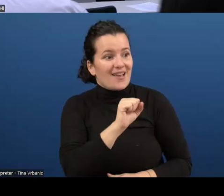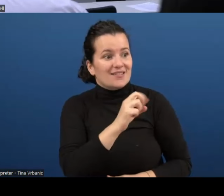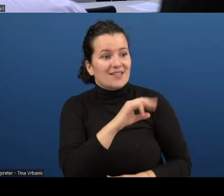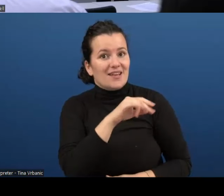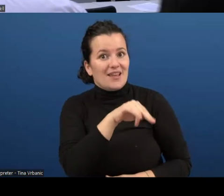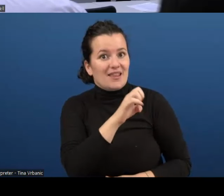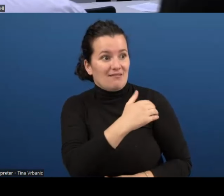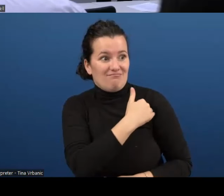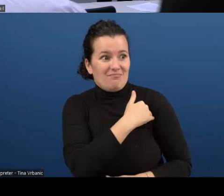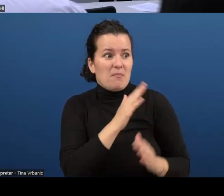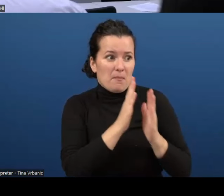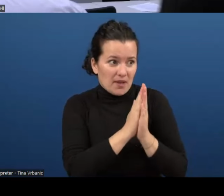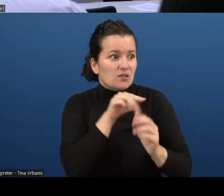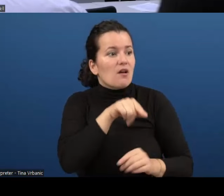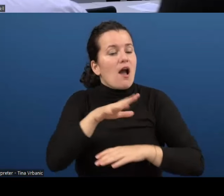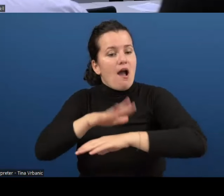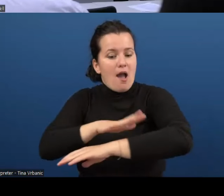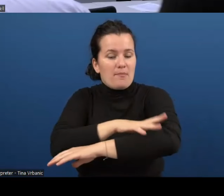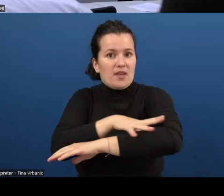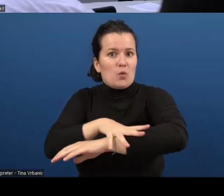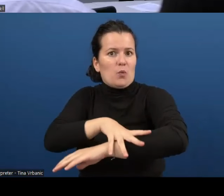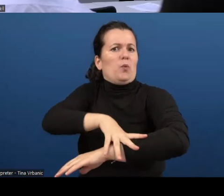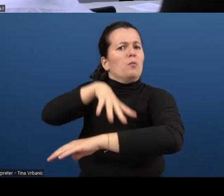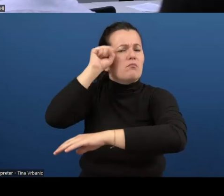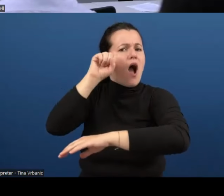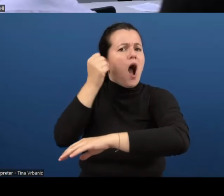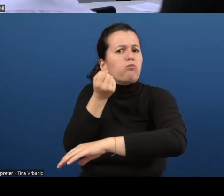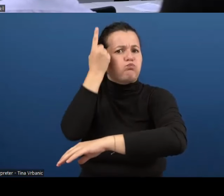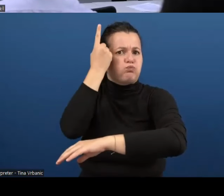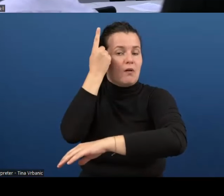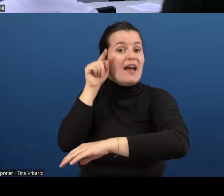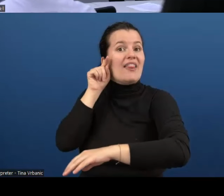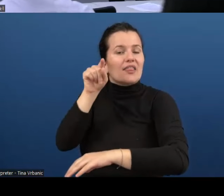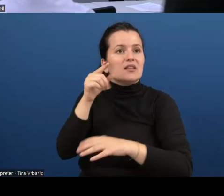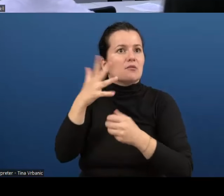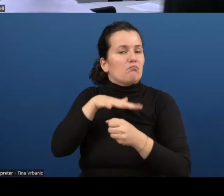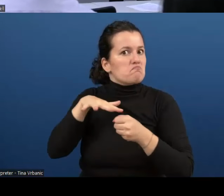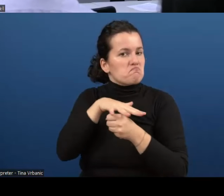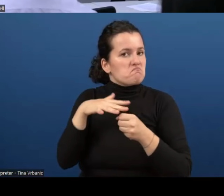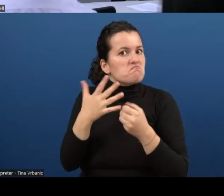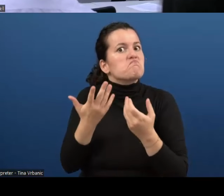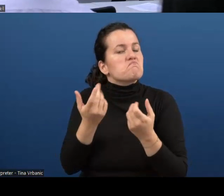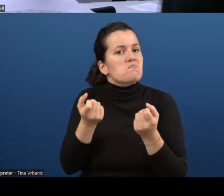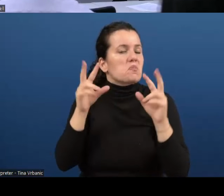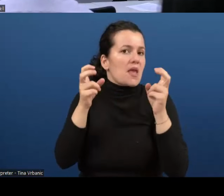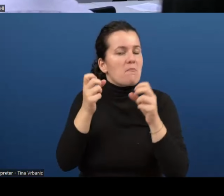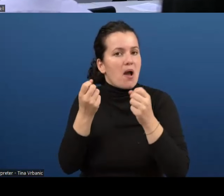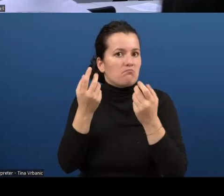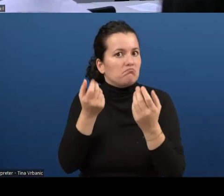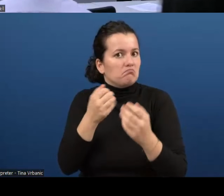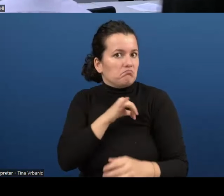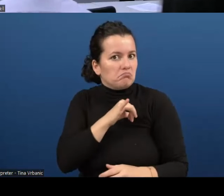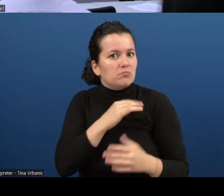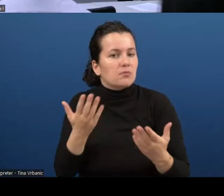haptic perception because, yeah, that's an interesting field. So, oh, it already